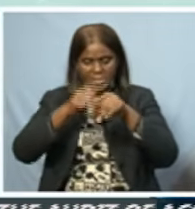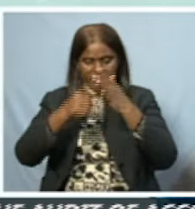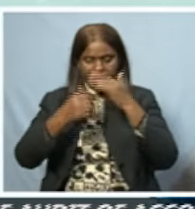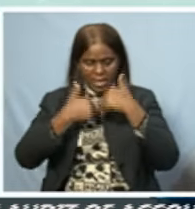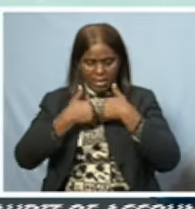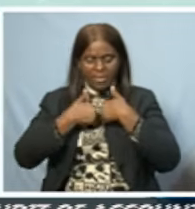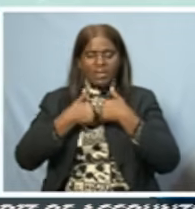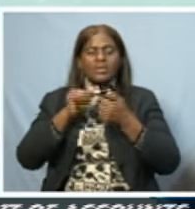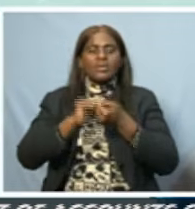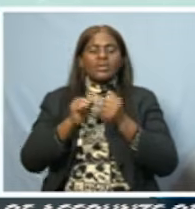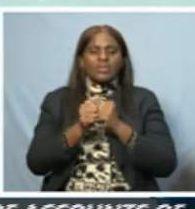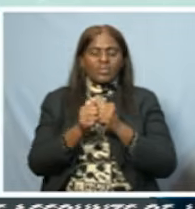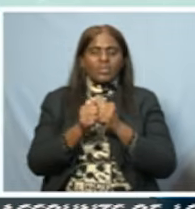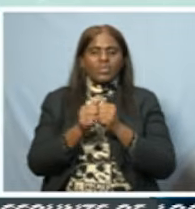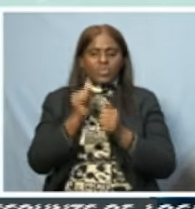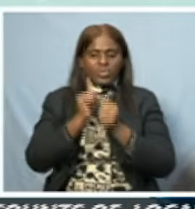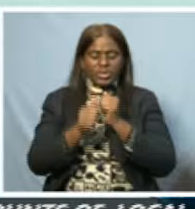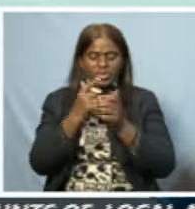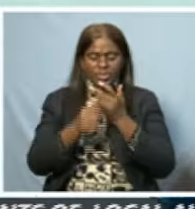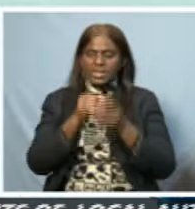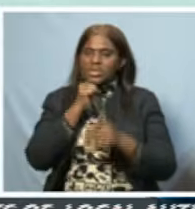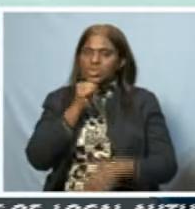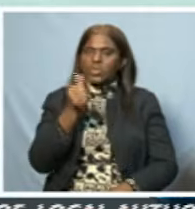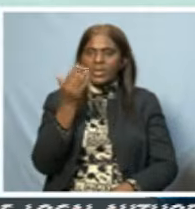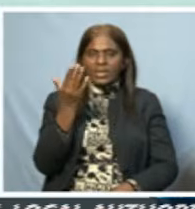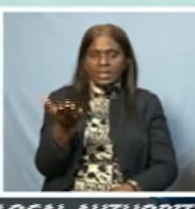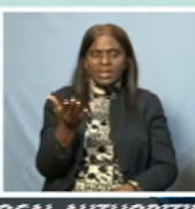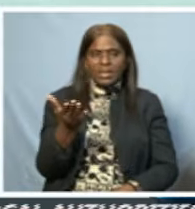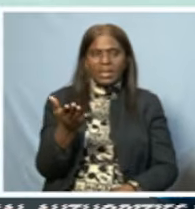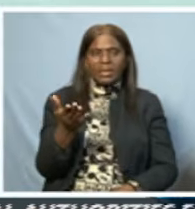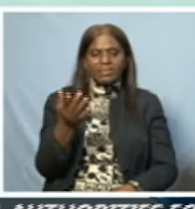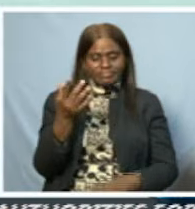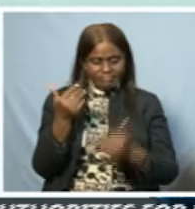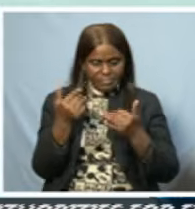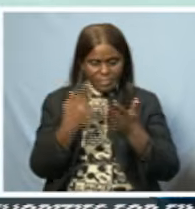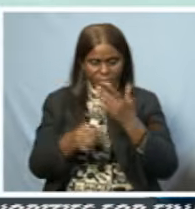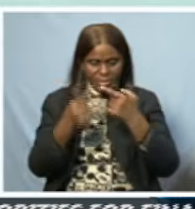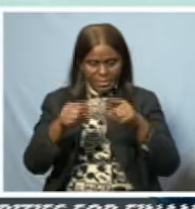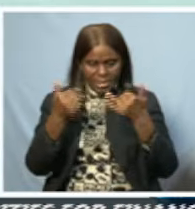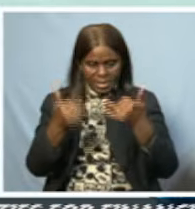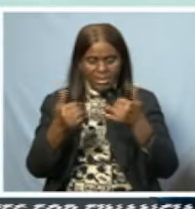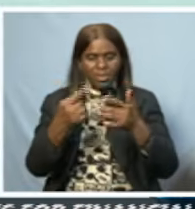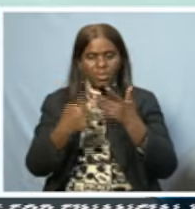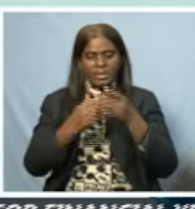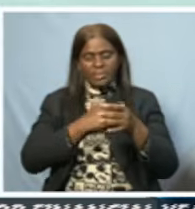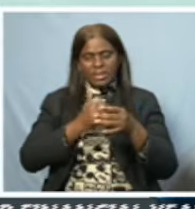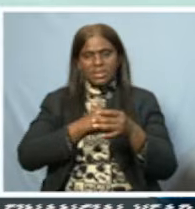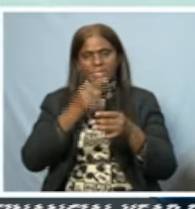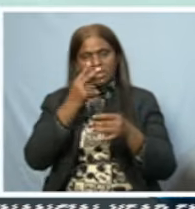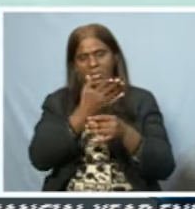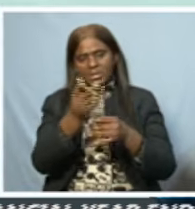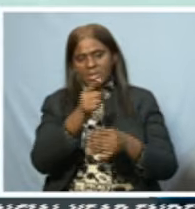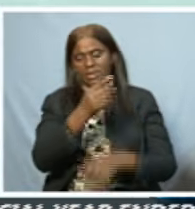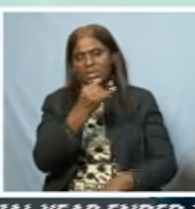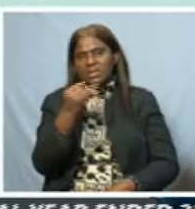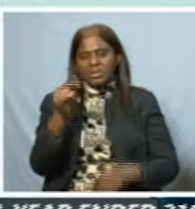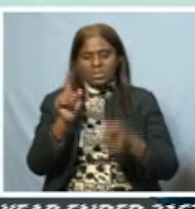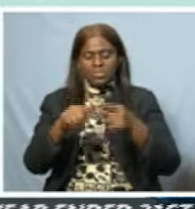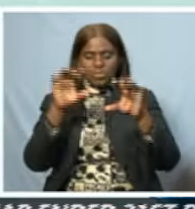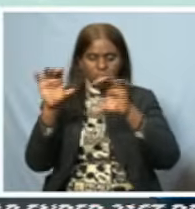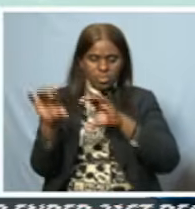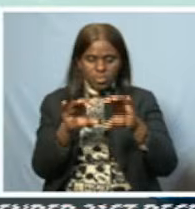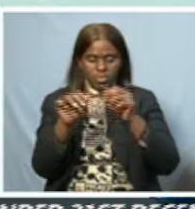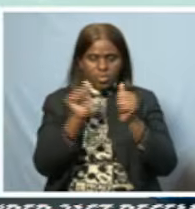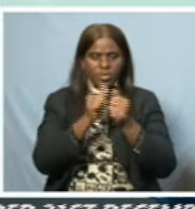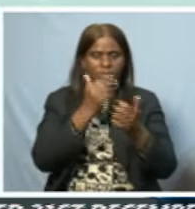the is not needed, and that saving our as well as matters in time, which